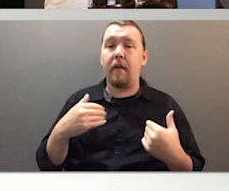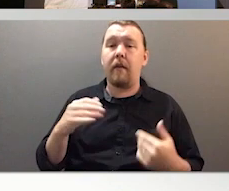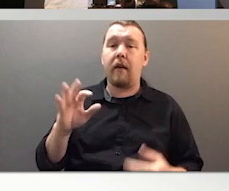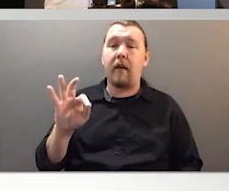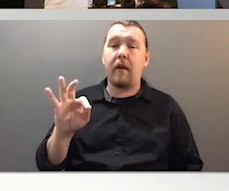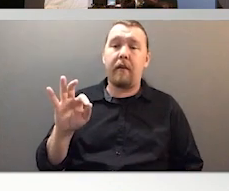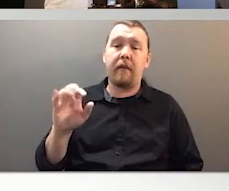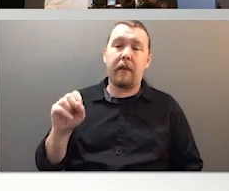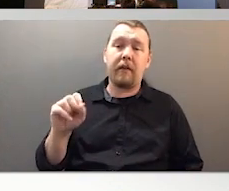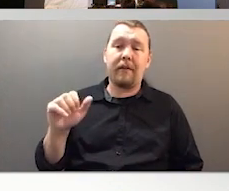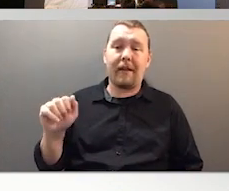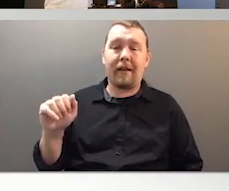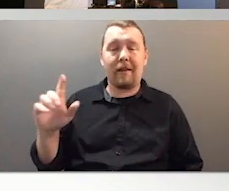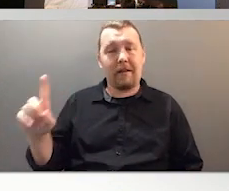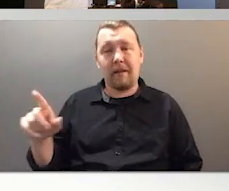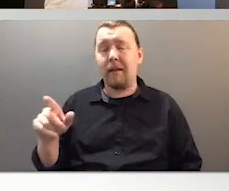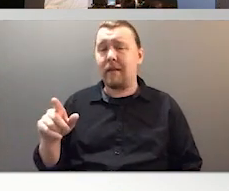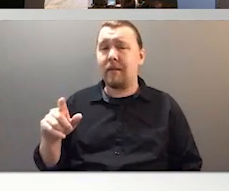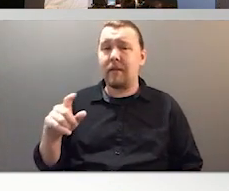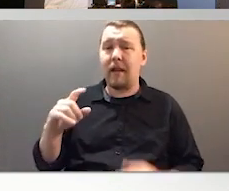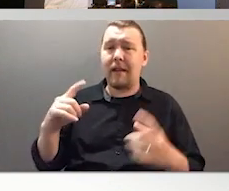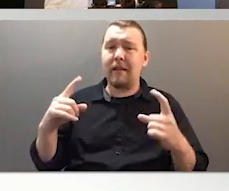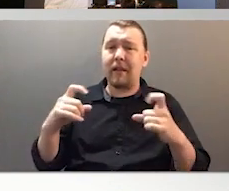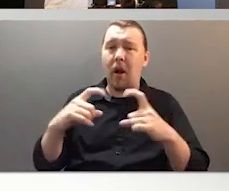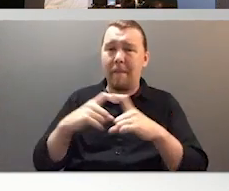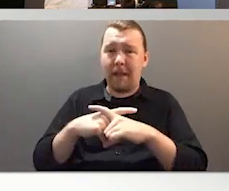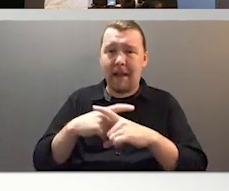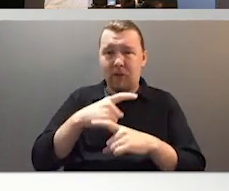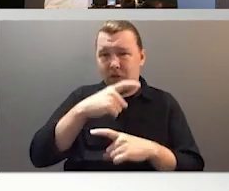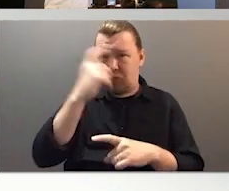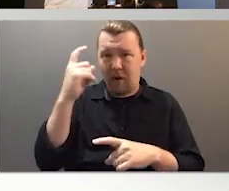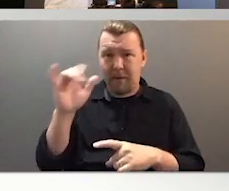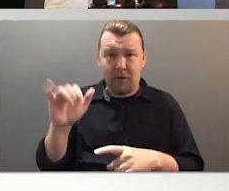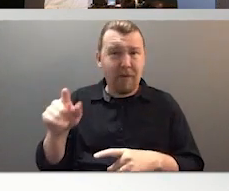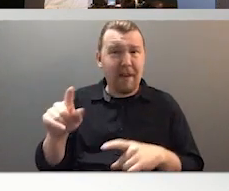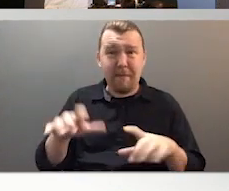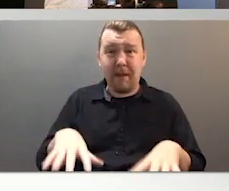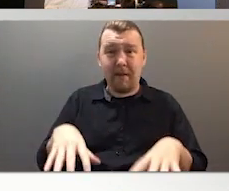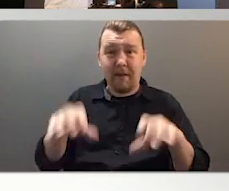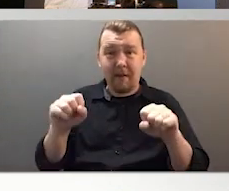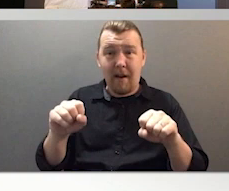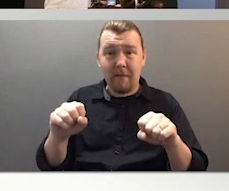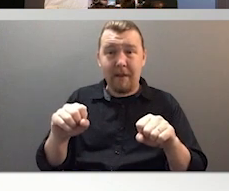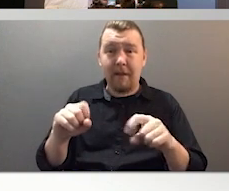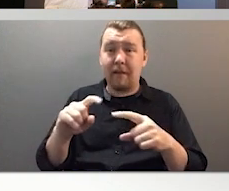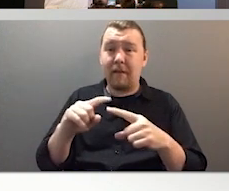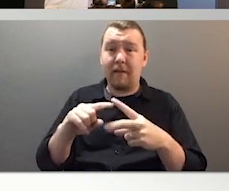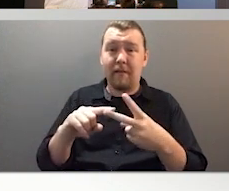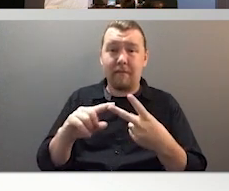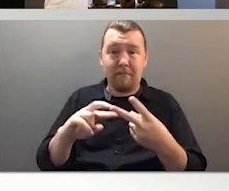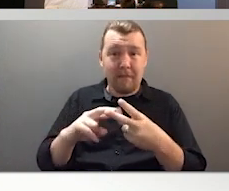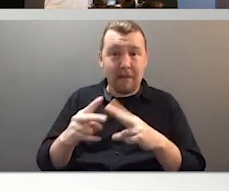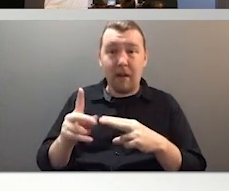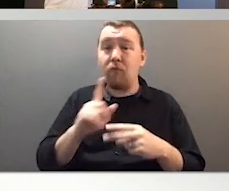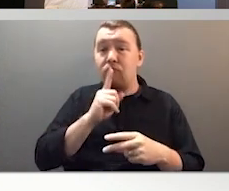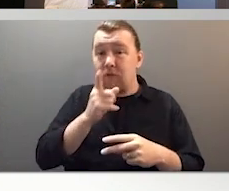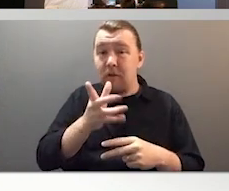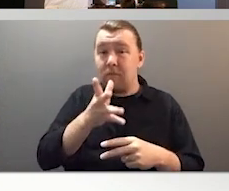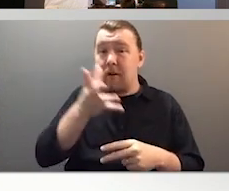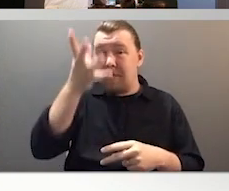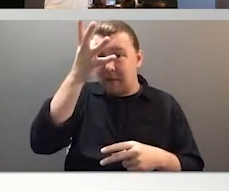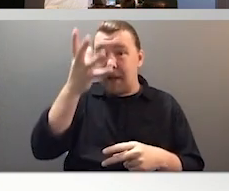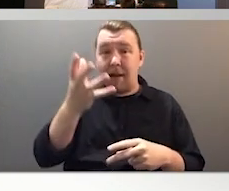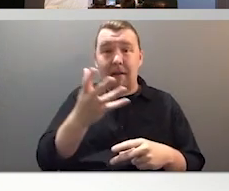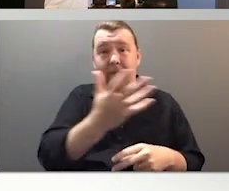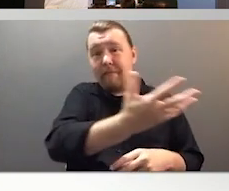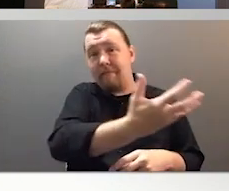complex trauma too, right? So they've been adopted, they've been removed from their biological parents, so I call it plus